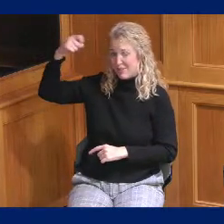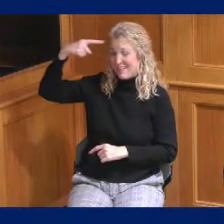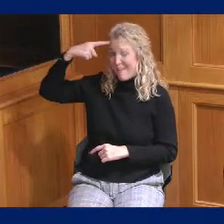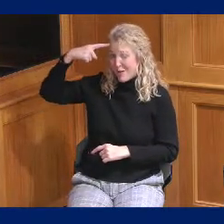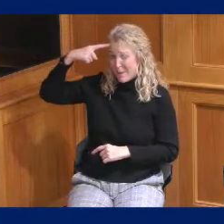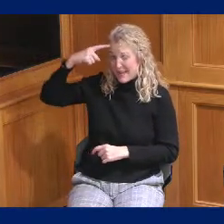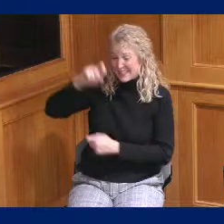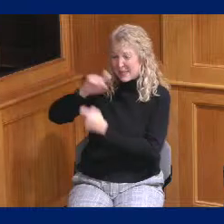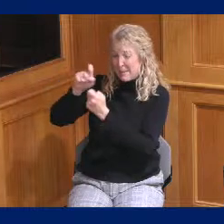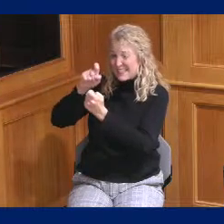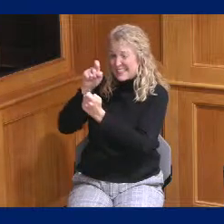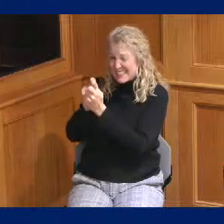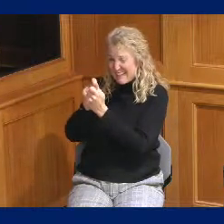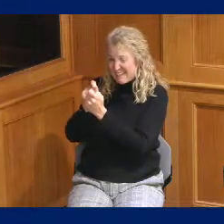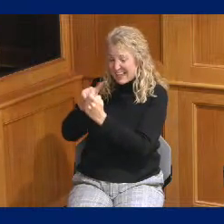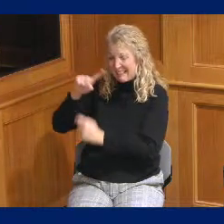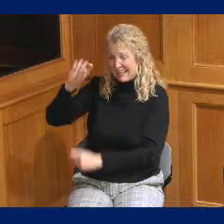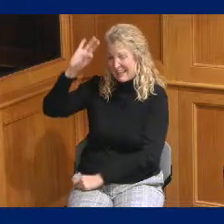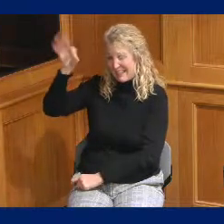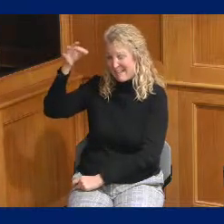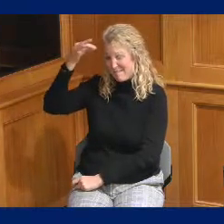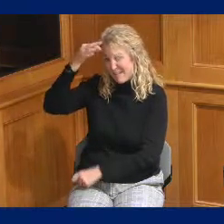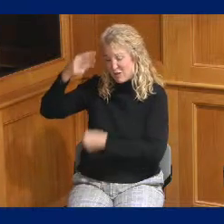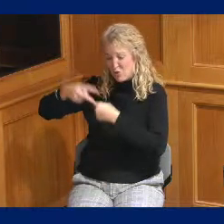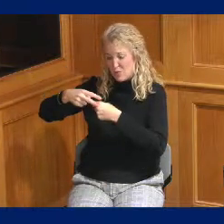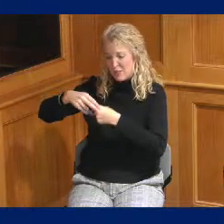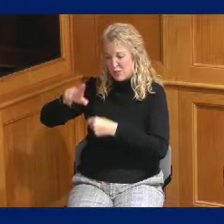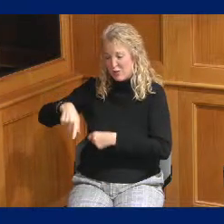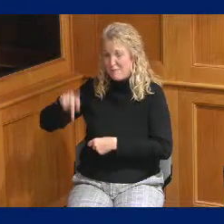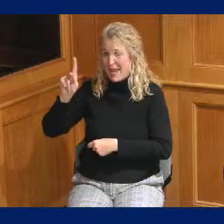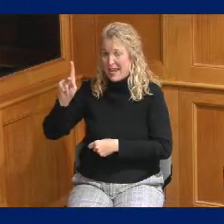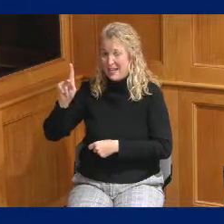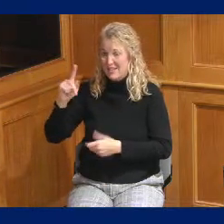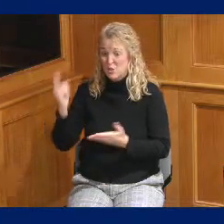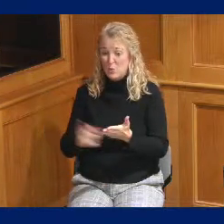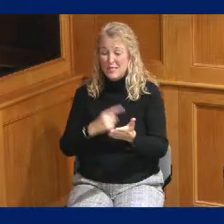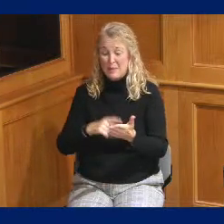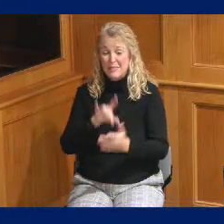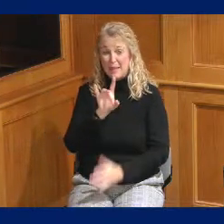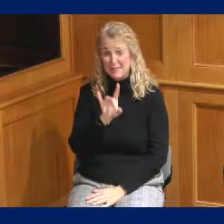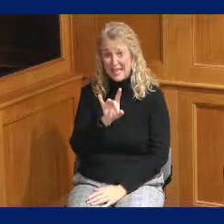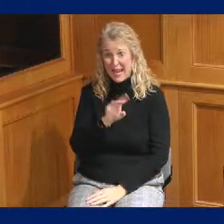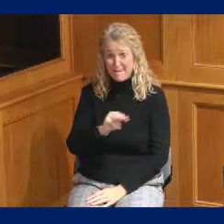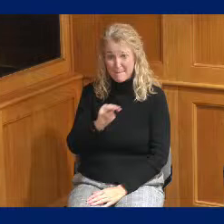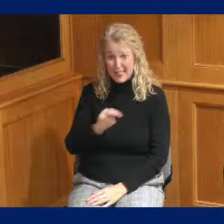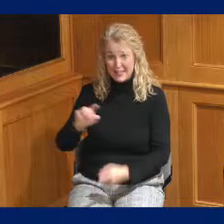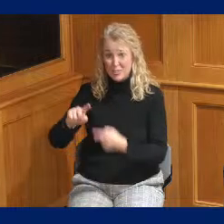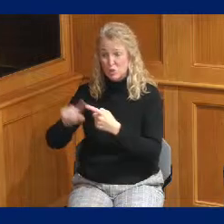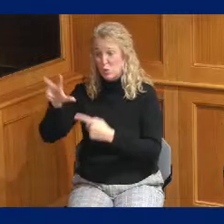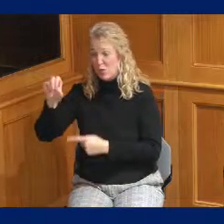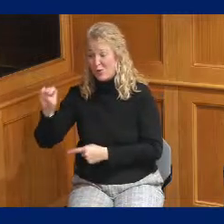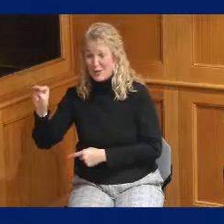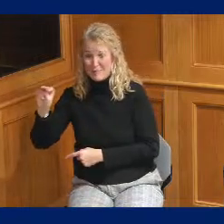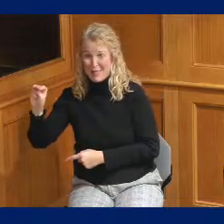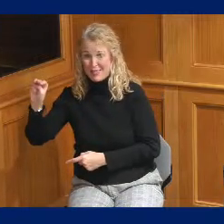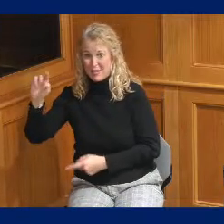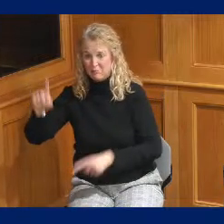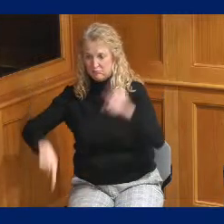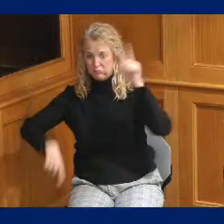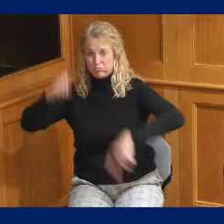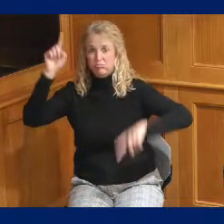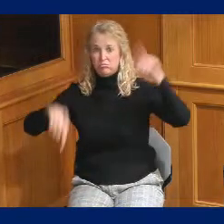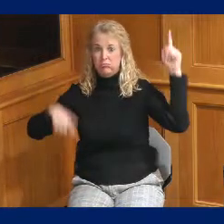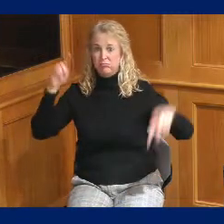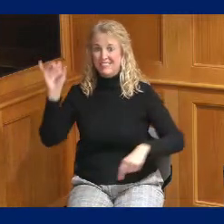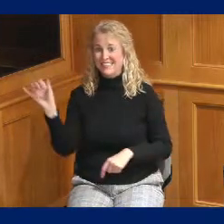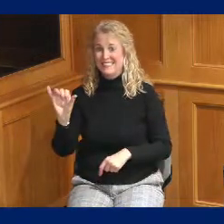Federal Reserve. We've seen interest earnings anywhere between $8 million a year to well over $30 million a year. And just like when you're